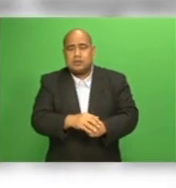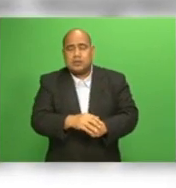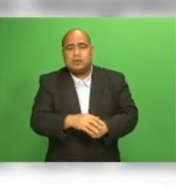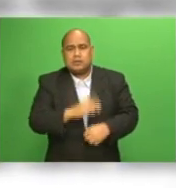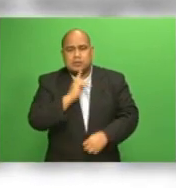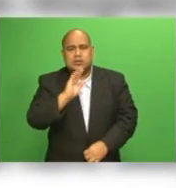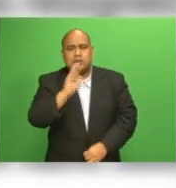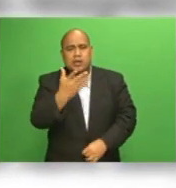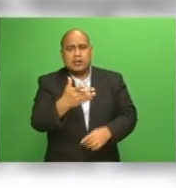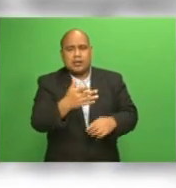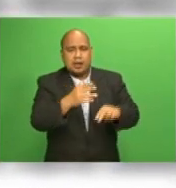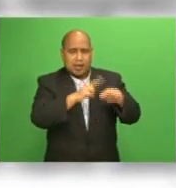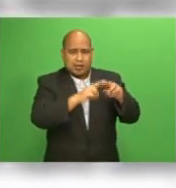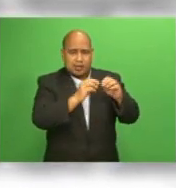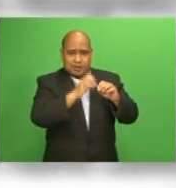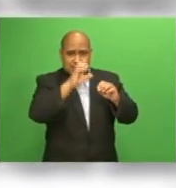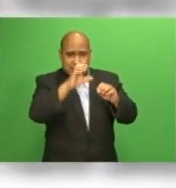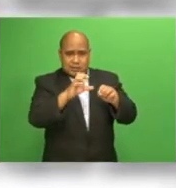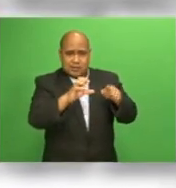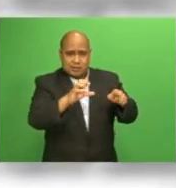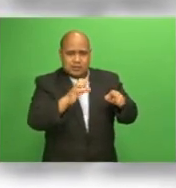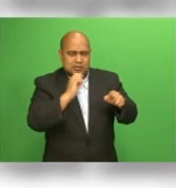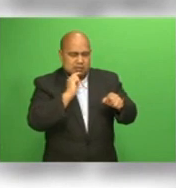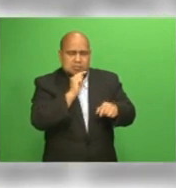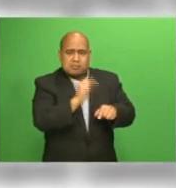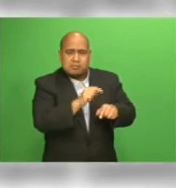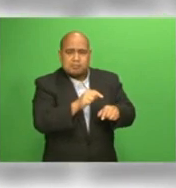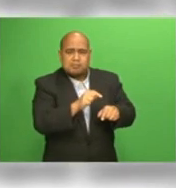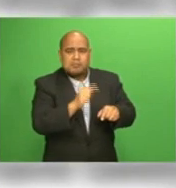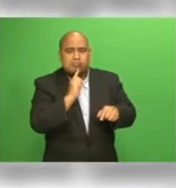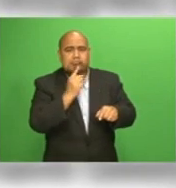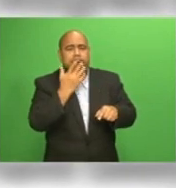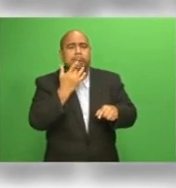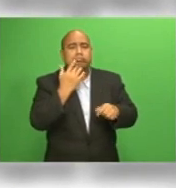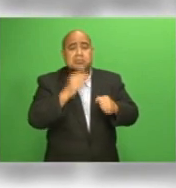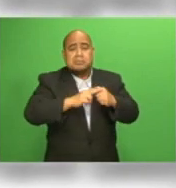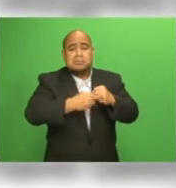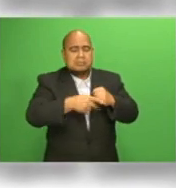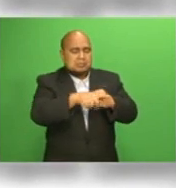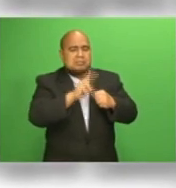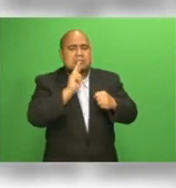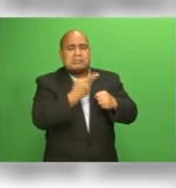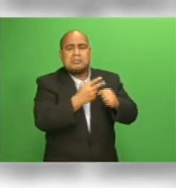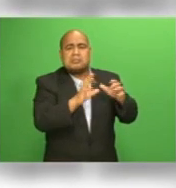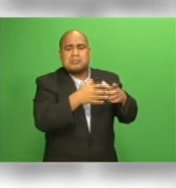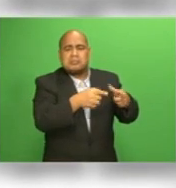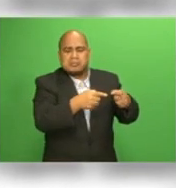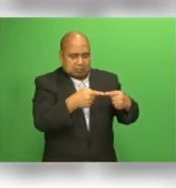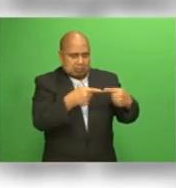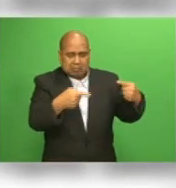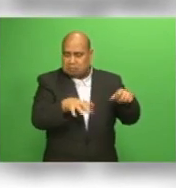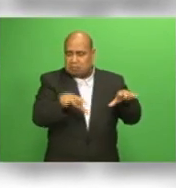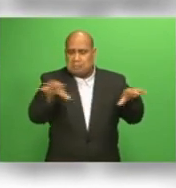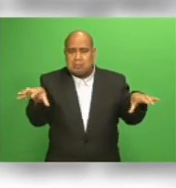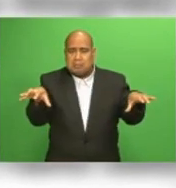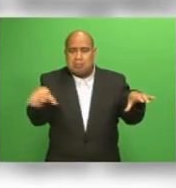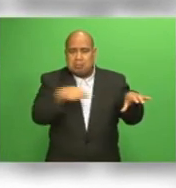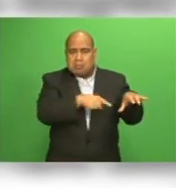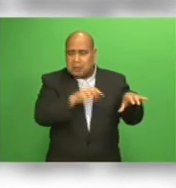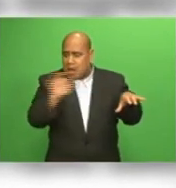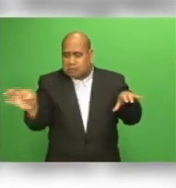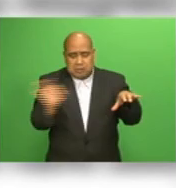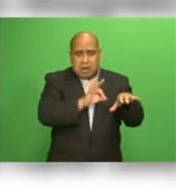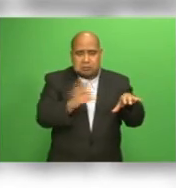to have posted fake anti-government news with his group on the request by opposition political parties and some of their members